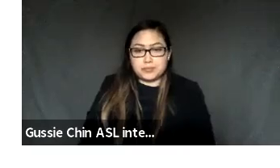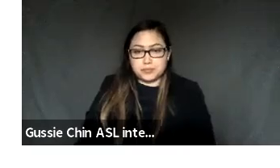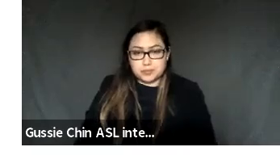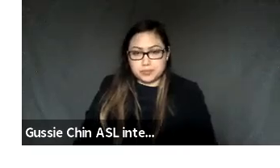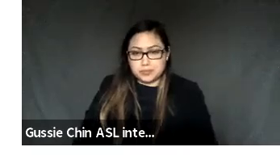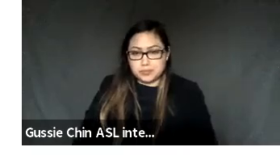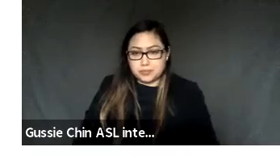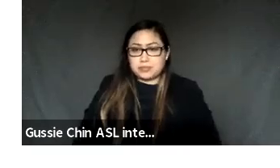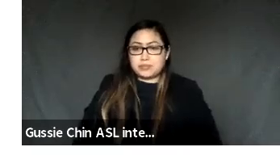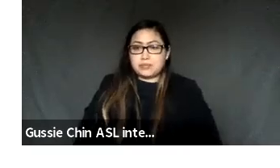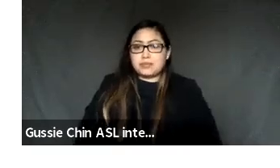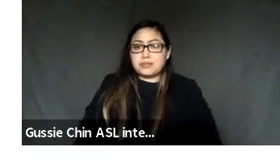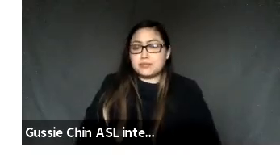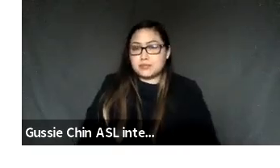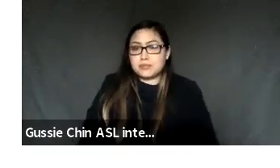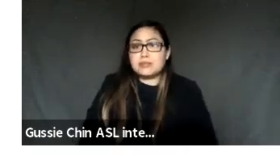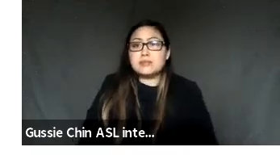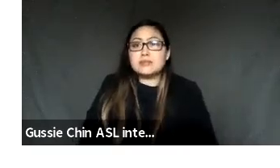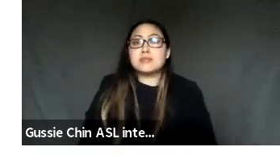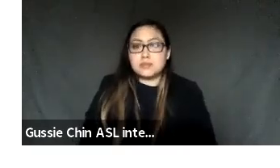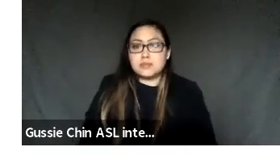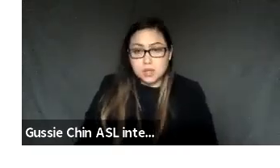Okay. Okay.